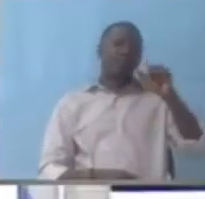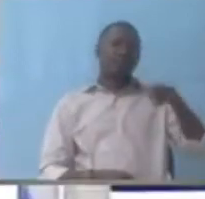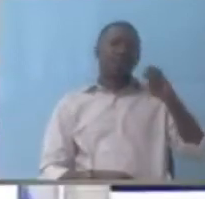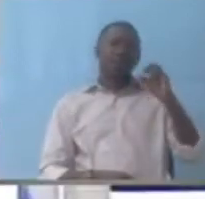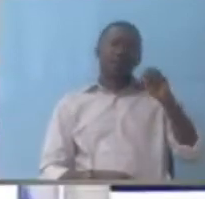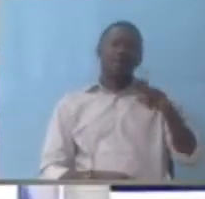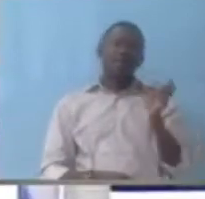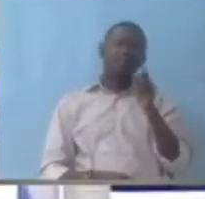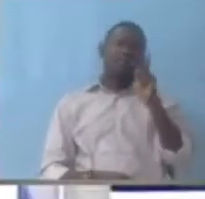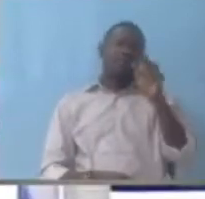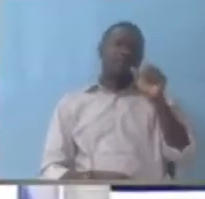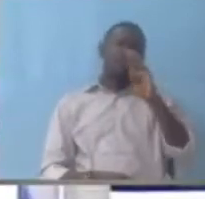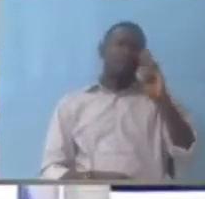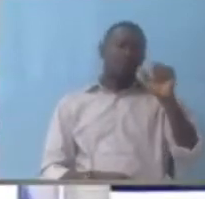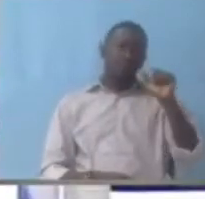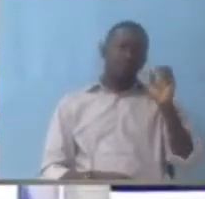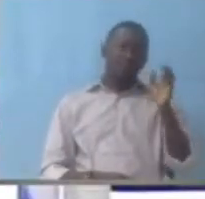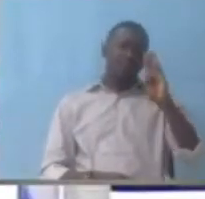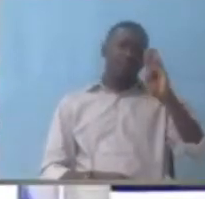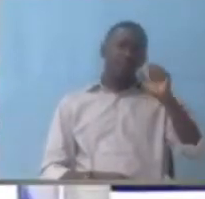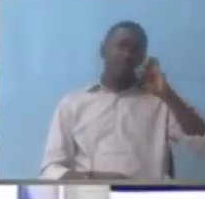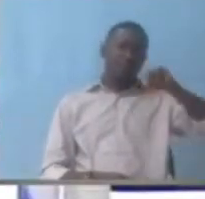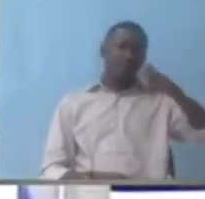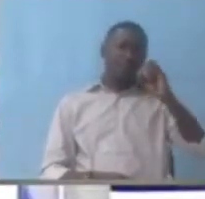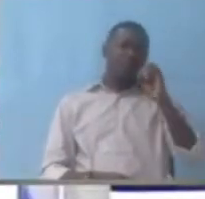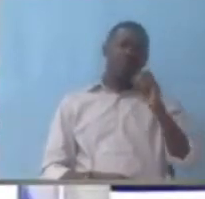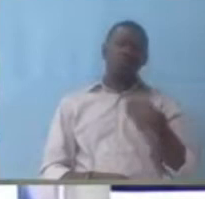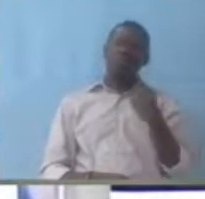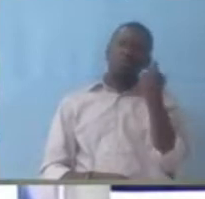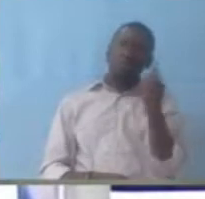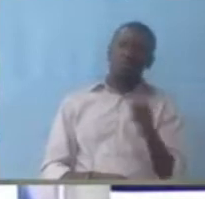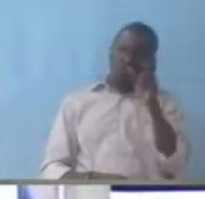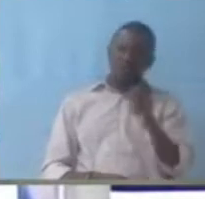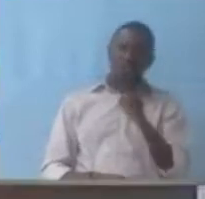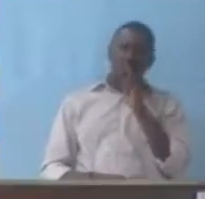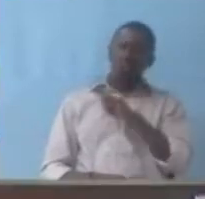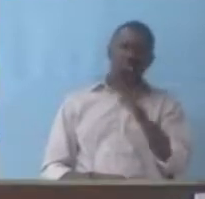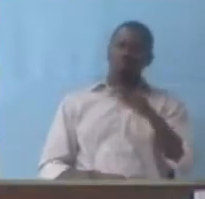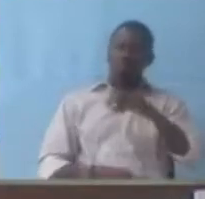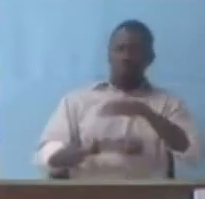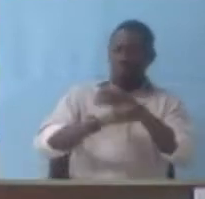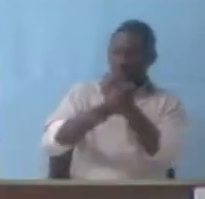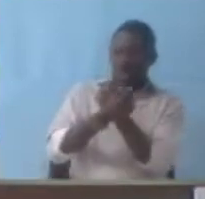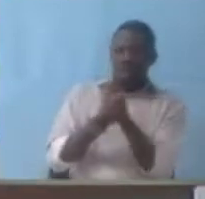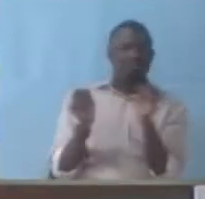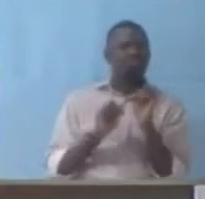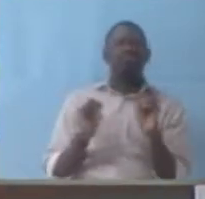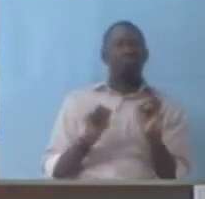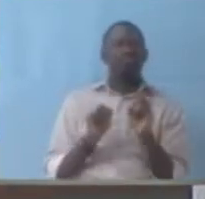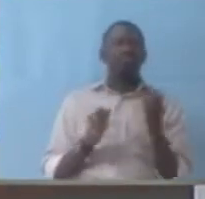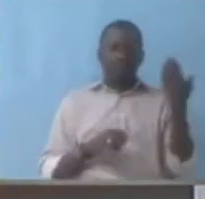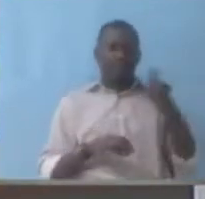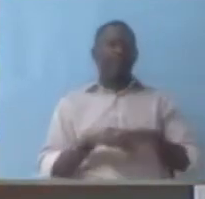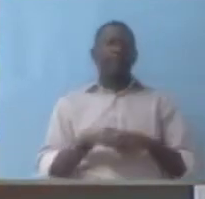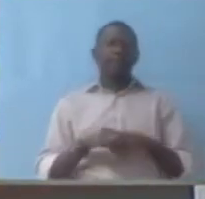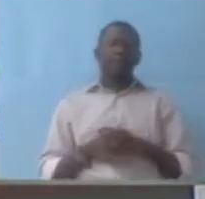Lamenul Fanala Makamo, the lieutenant, yes, Santo. Ulu Jamabe Kolo, ye mutaleke, sindidula killing. Fase kemo killing today, Lamin